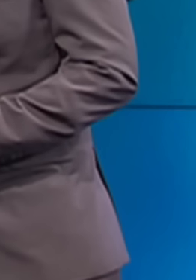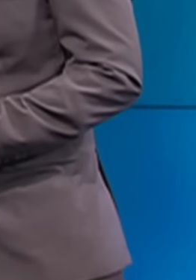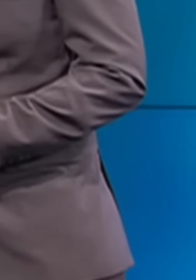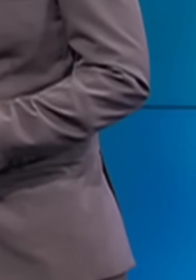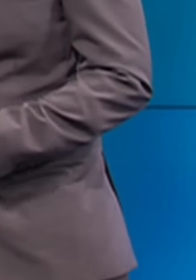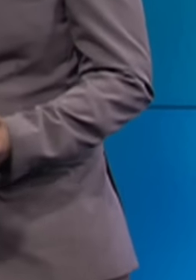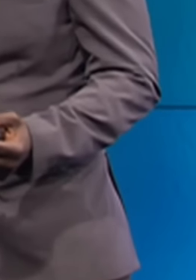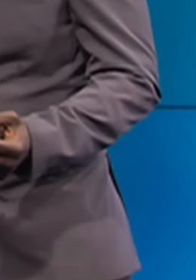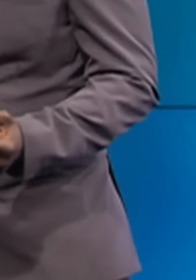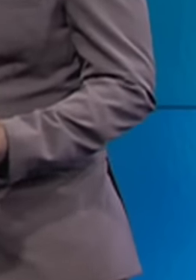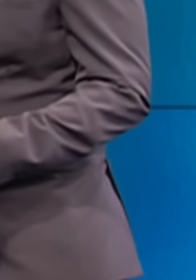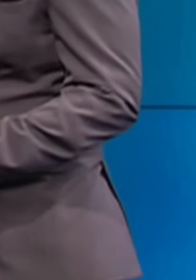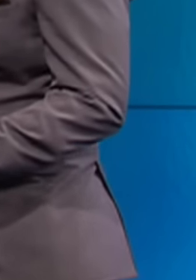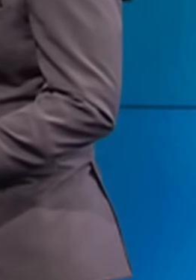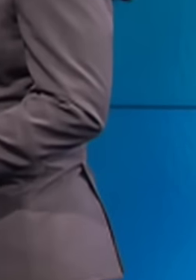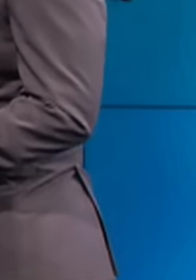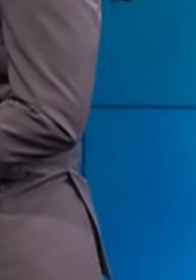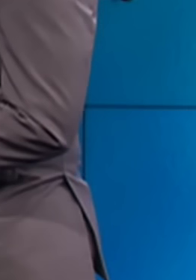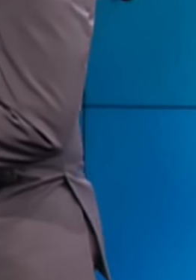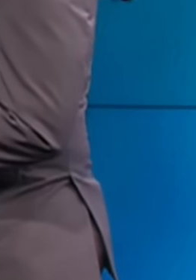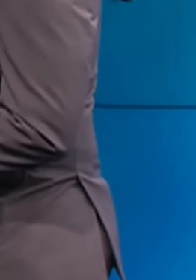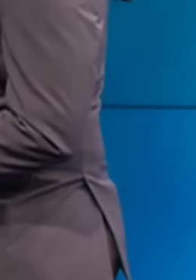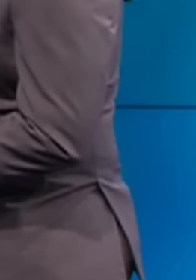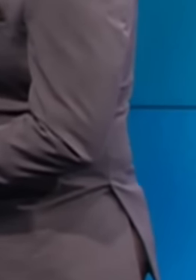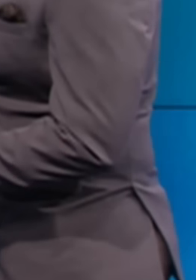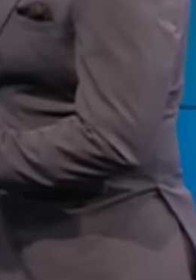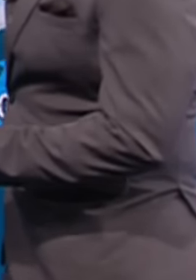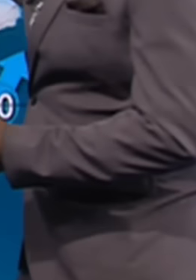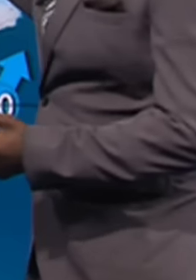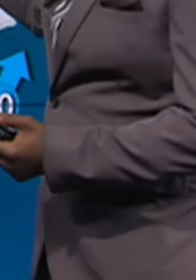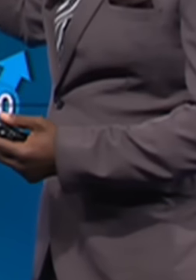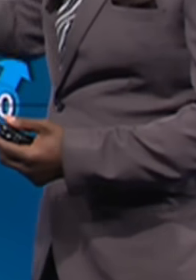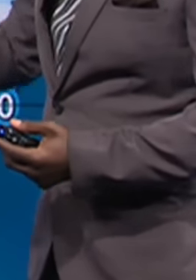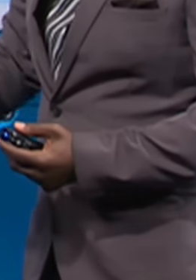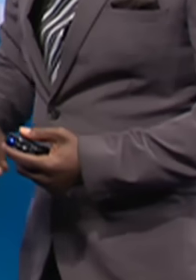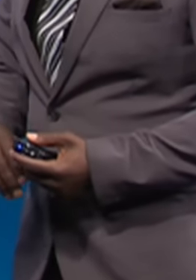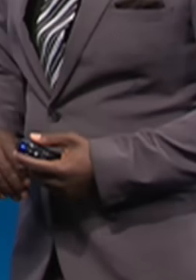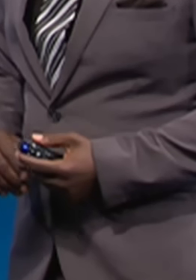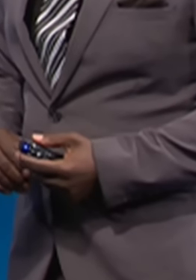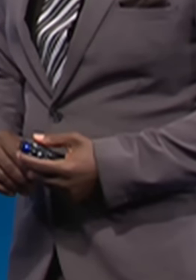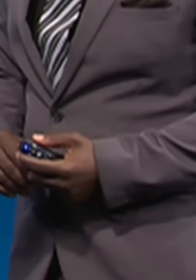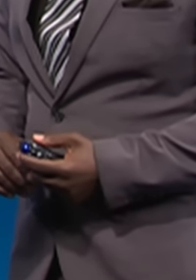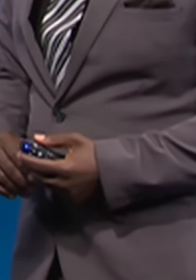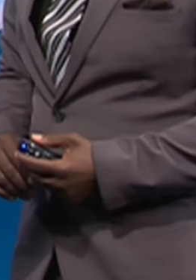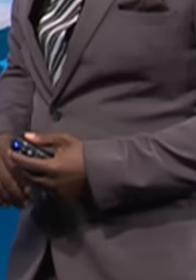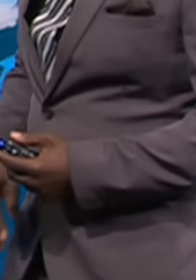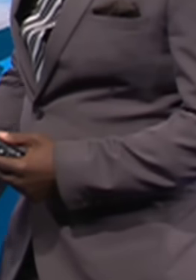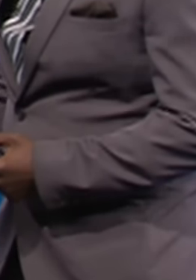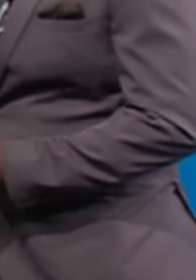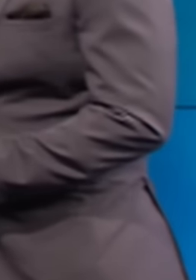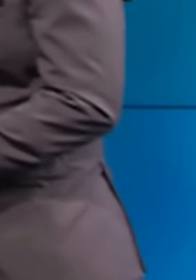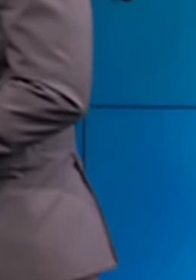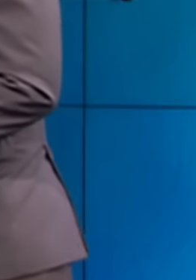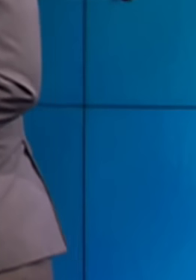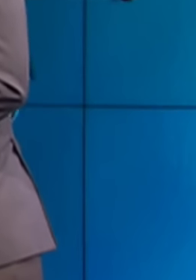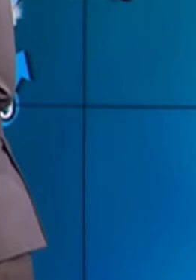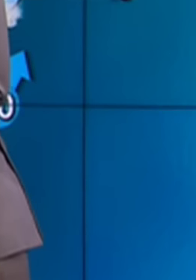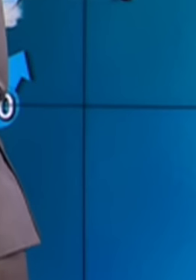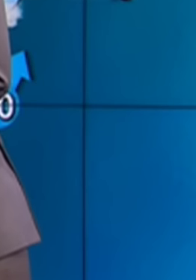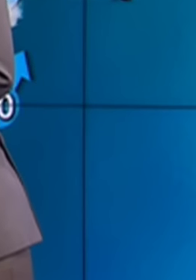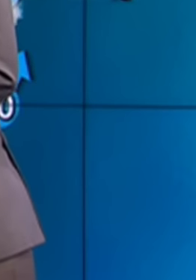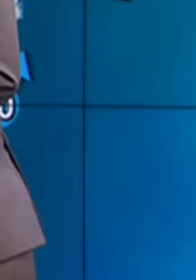re kapa Free Mete bele Philip tse tlakileng ha re shebile hona ka re mafikeng Prisa Nomlori ya fela hona ka haro polokwane ha o pletse tle fela lore re